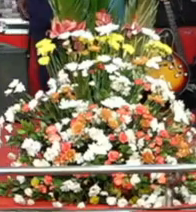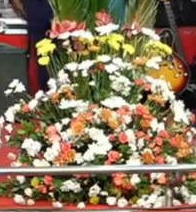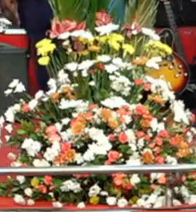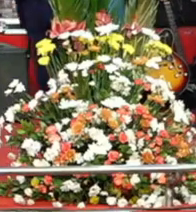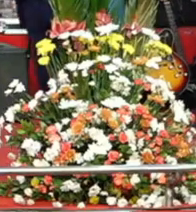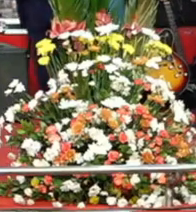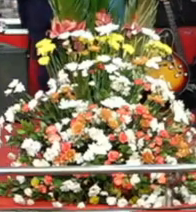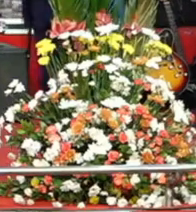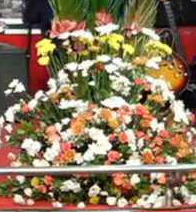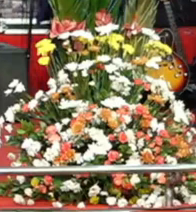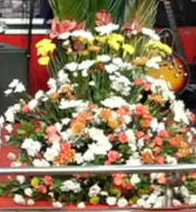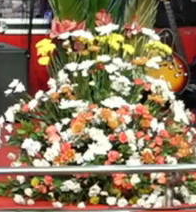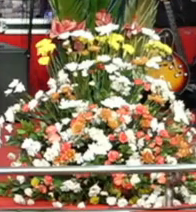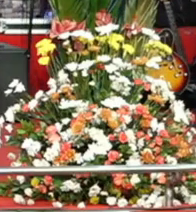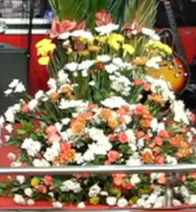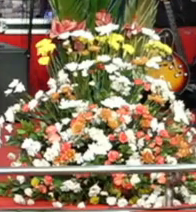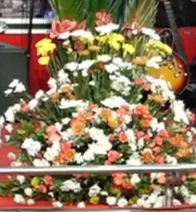families, I want you to know.